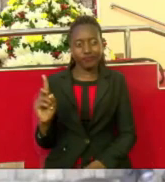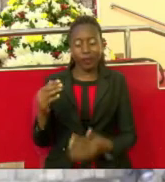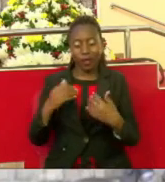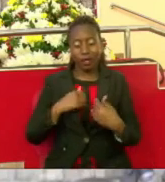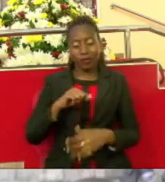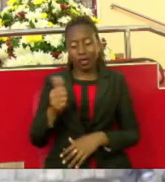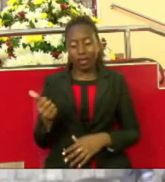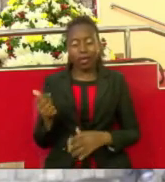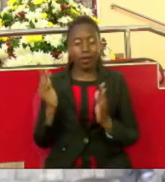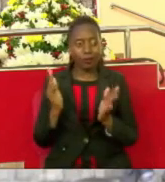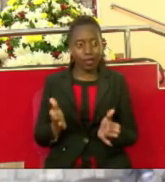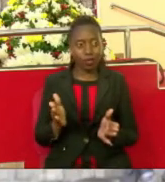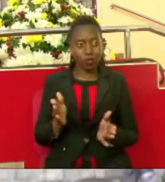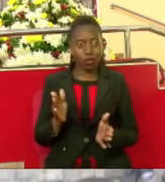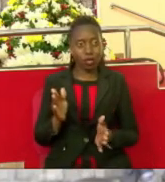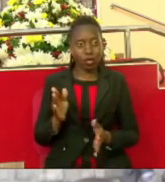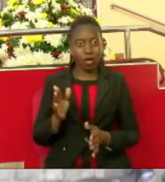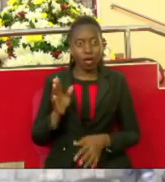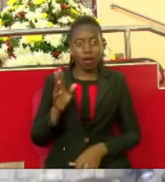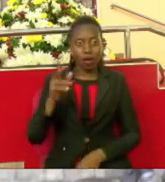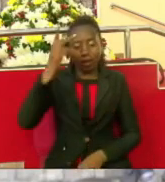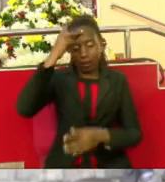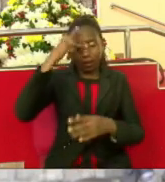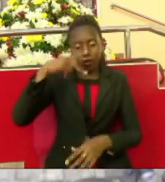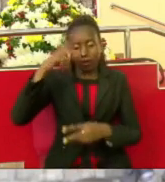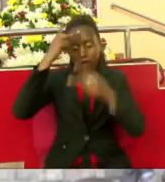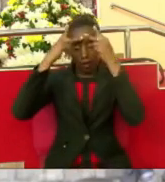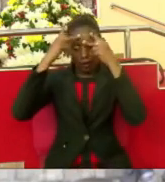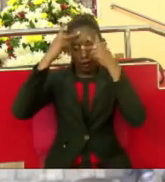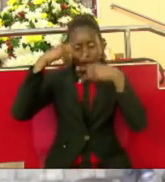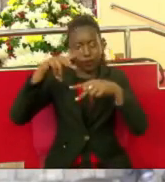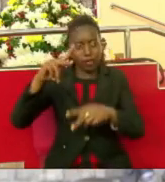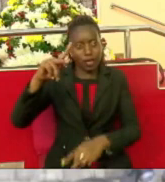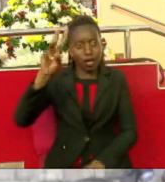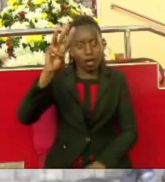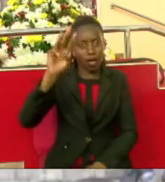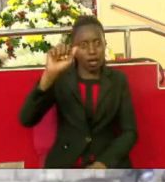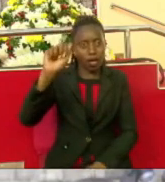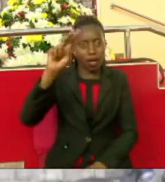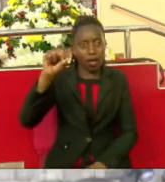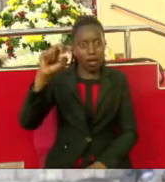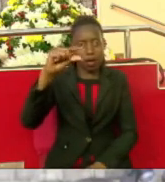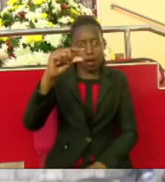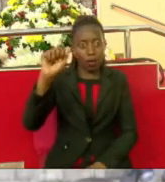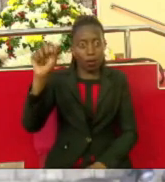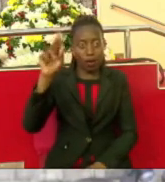The only thing I regret is that I did not spend ample time with my children.